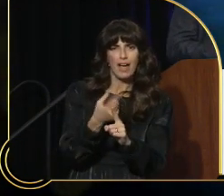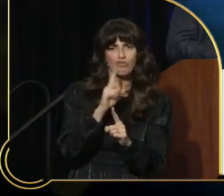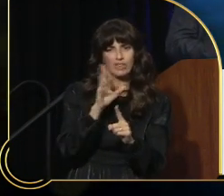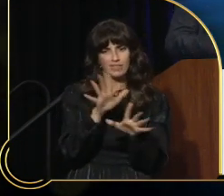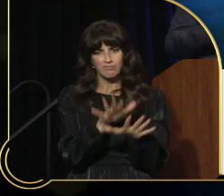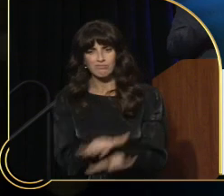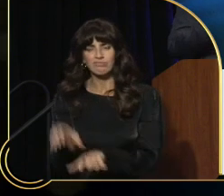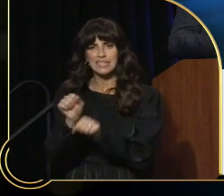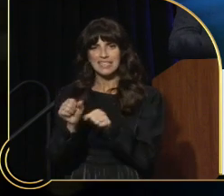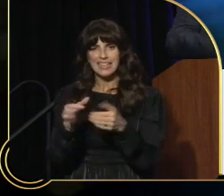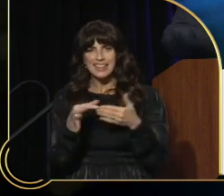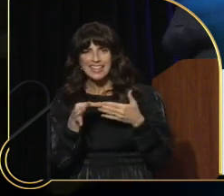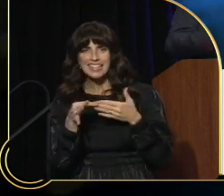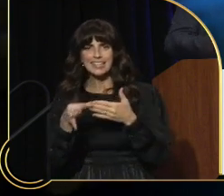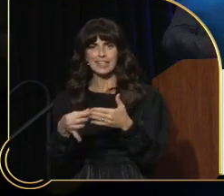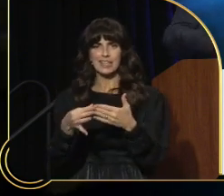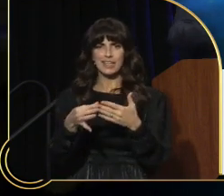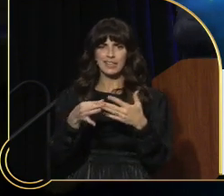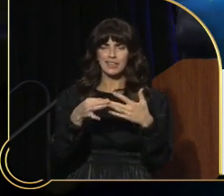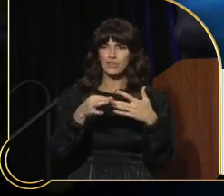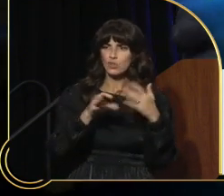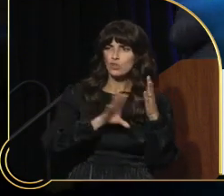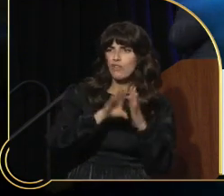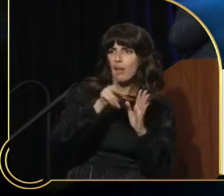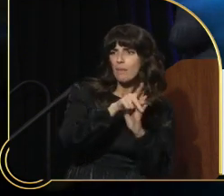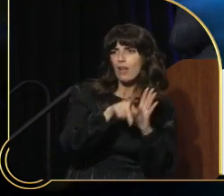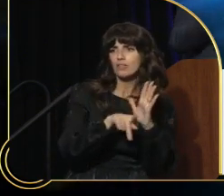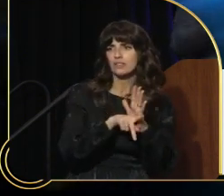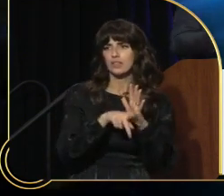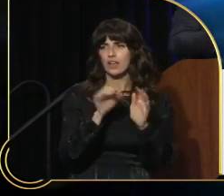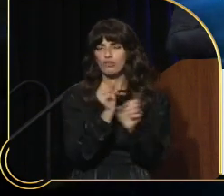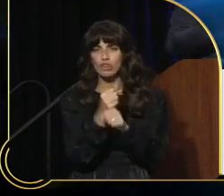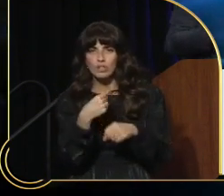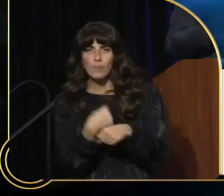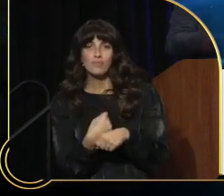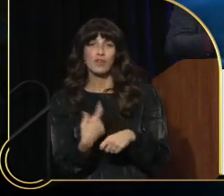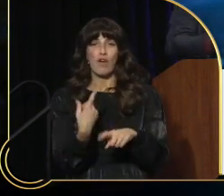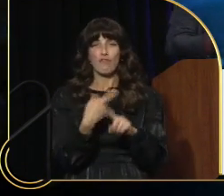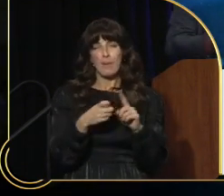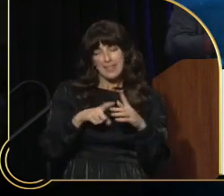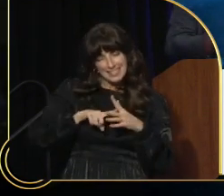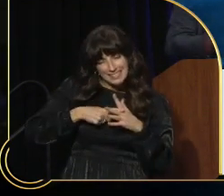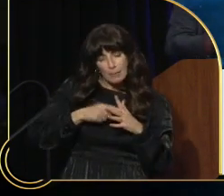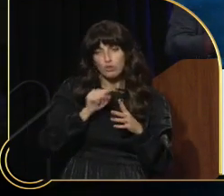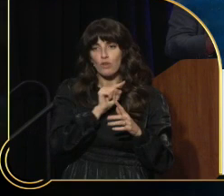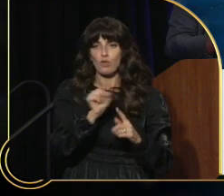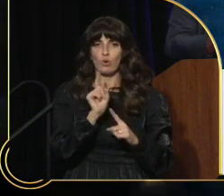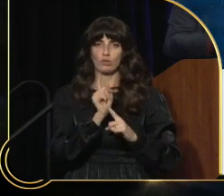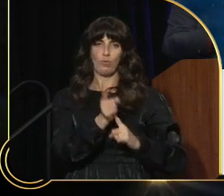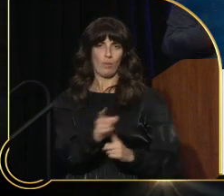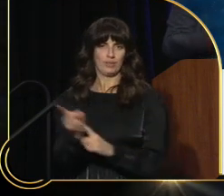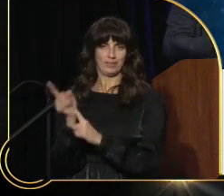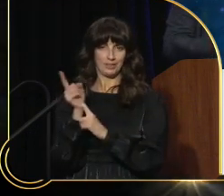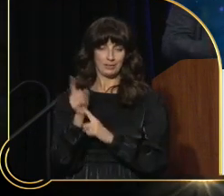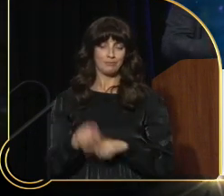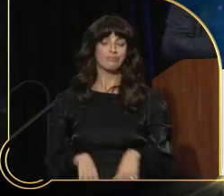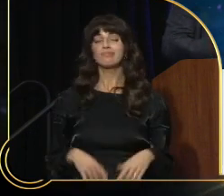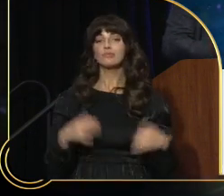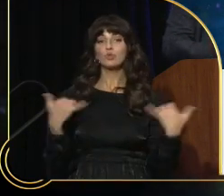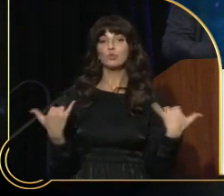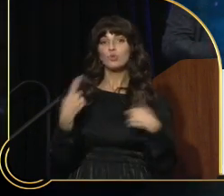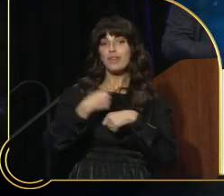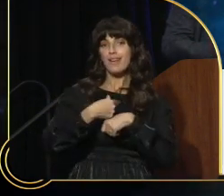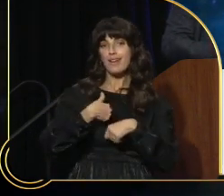lead in policy creation from the very inception of those moments. Today, I'm